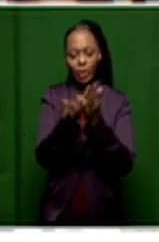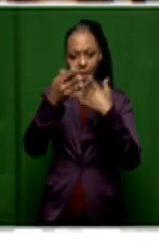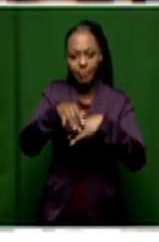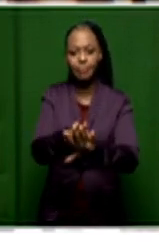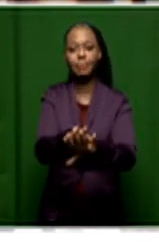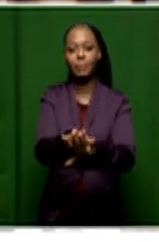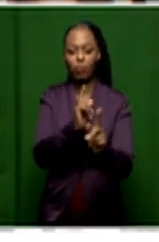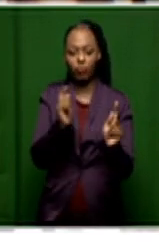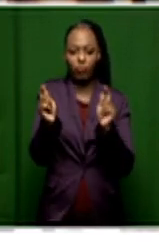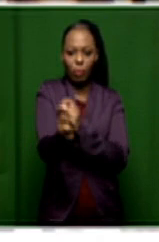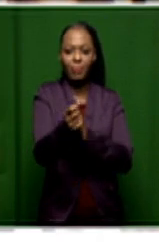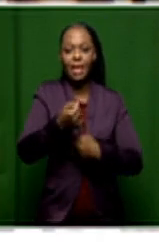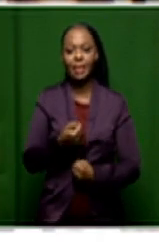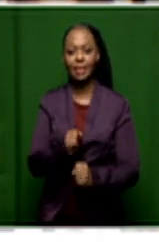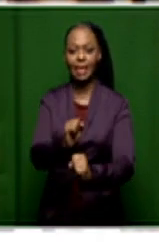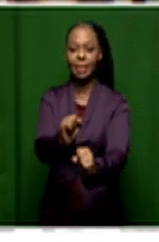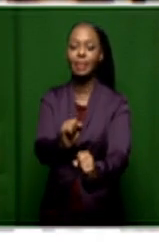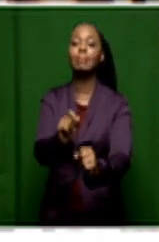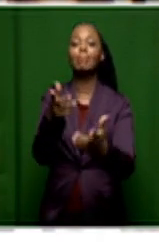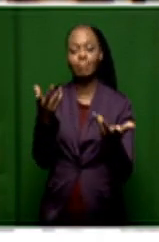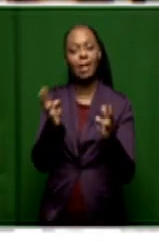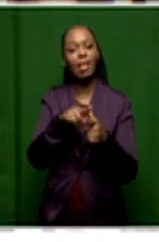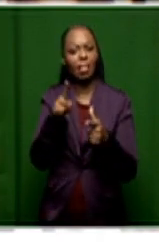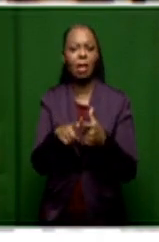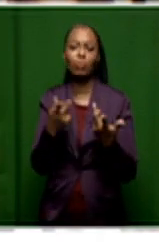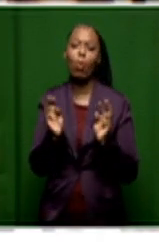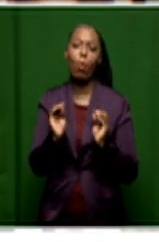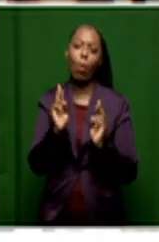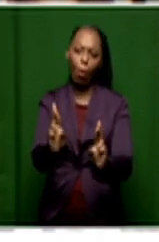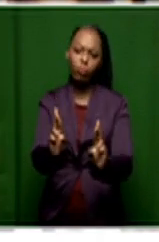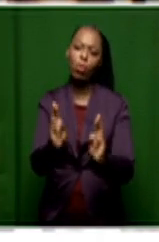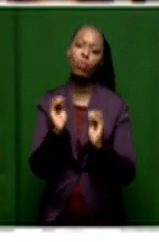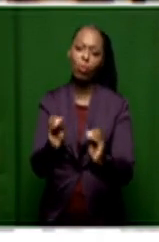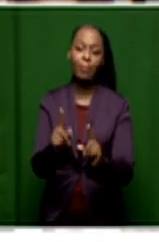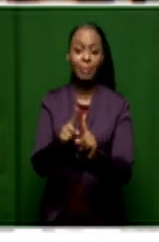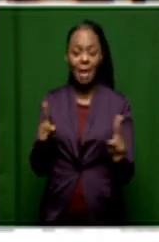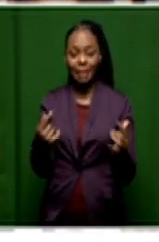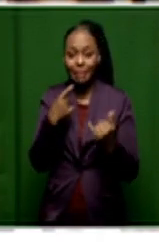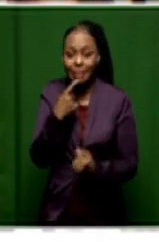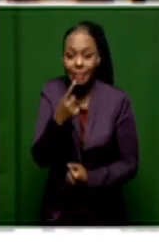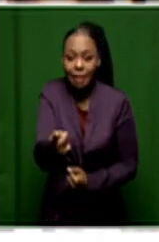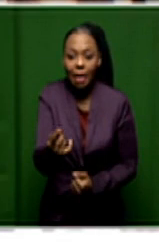of a turnaround strategy, then there is a bit of hope. But I can't say at this stage